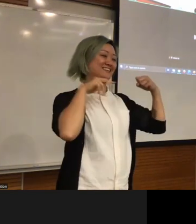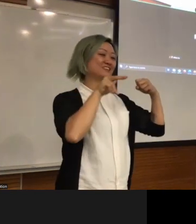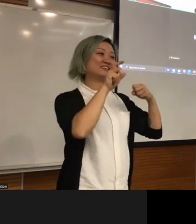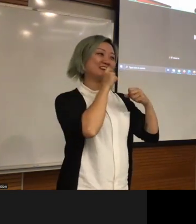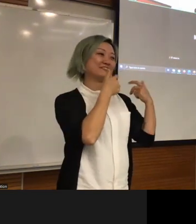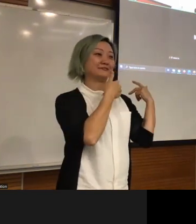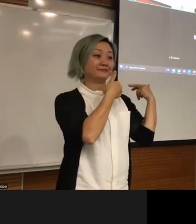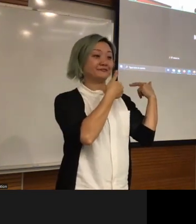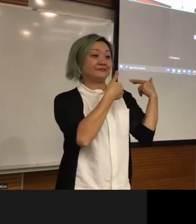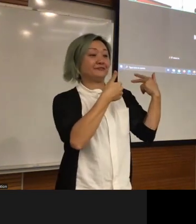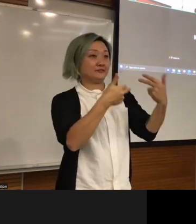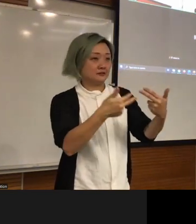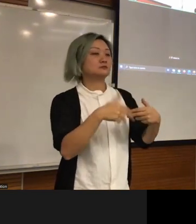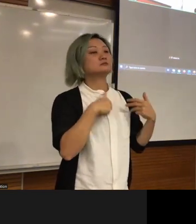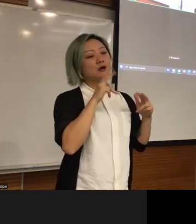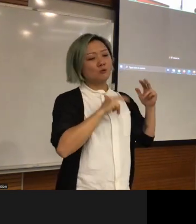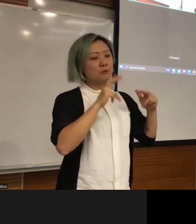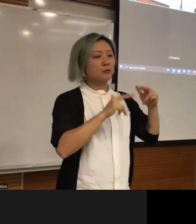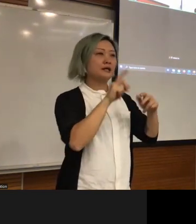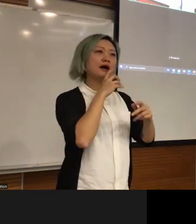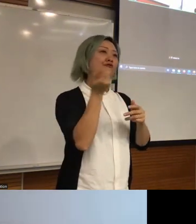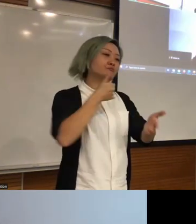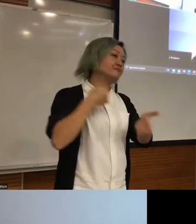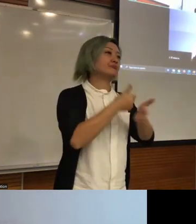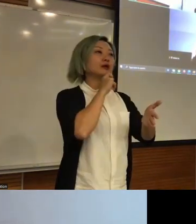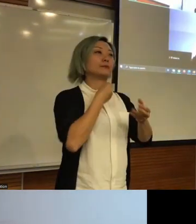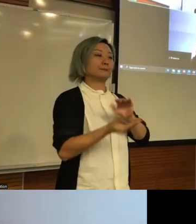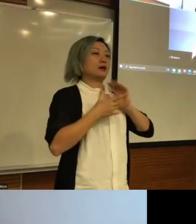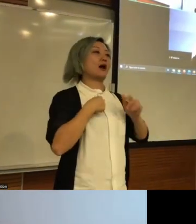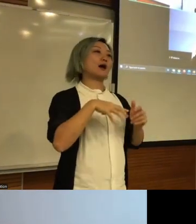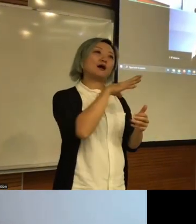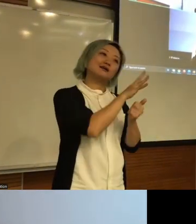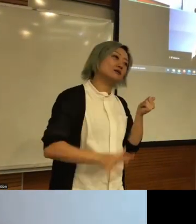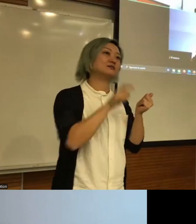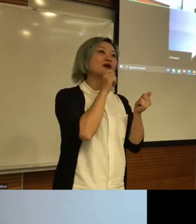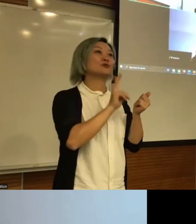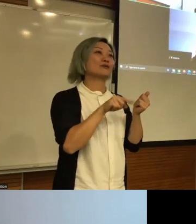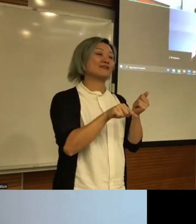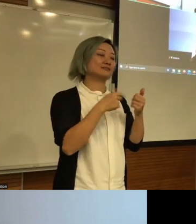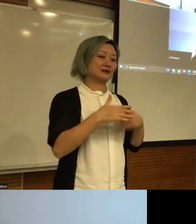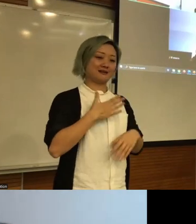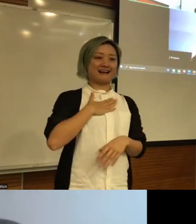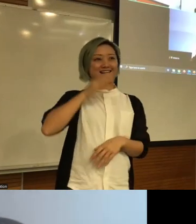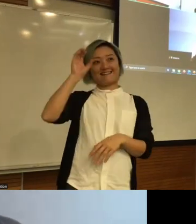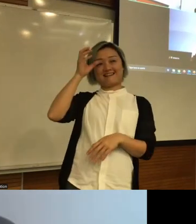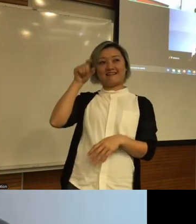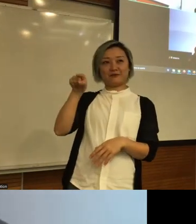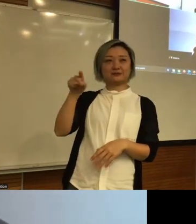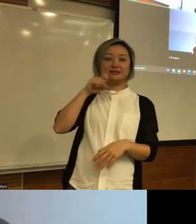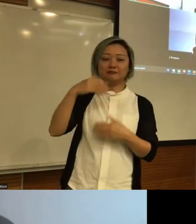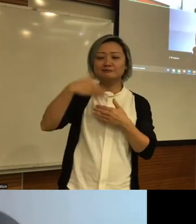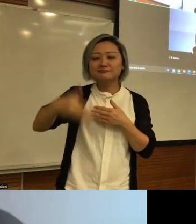the drawbacks are. The effort models, again, the effort models are